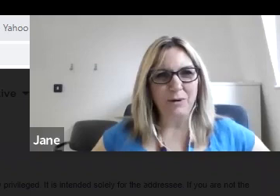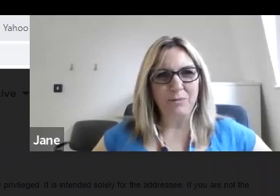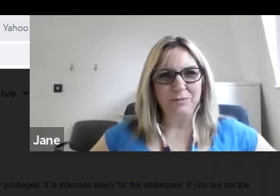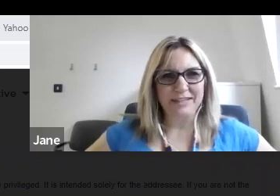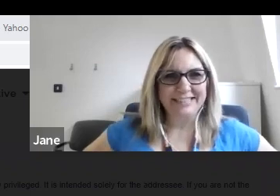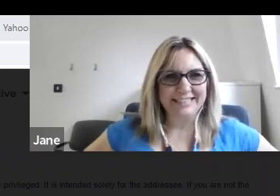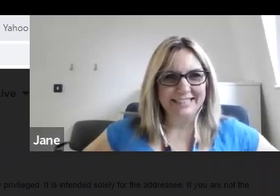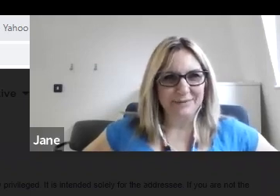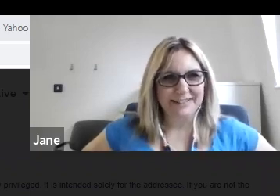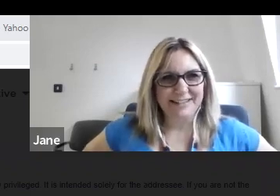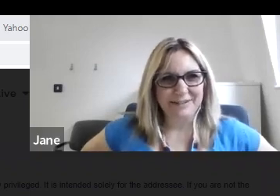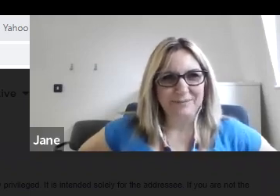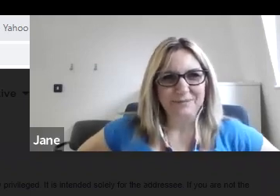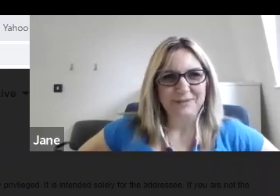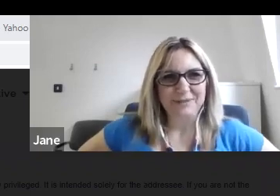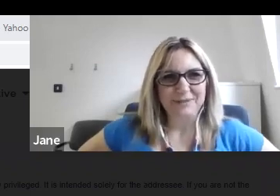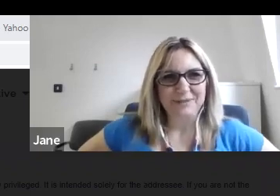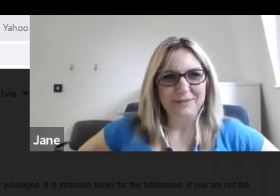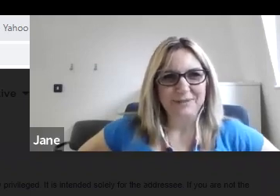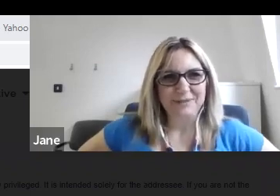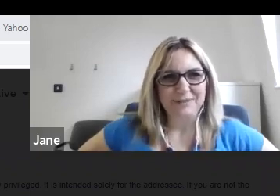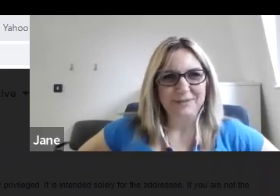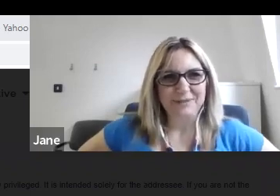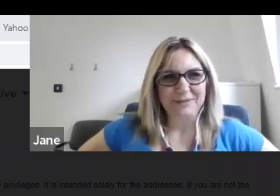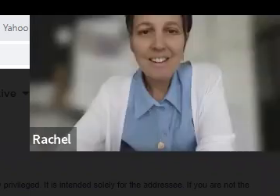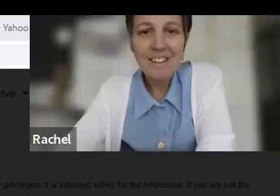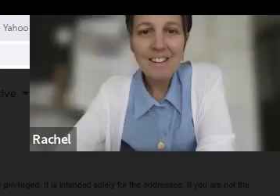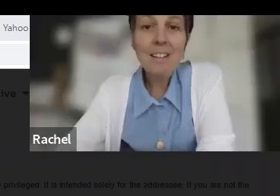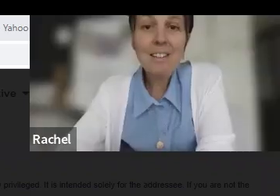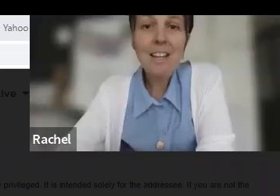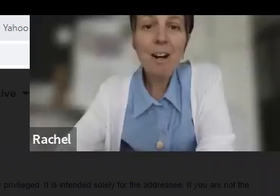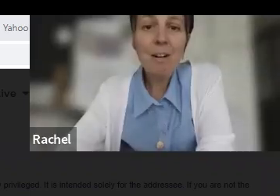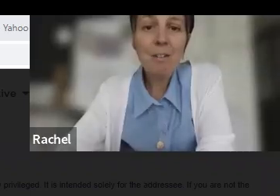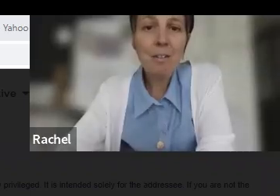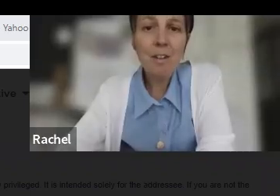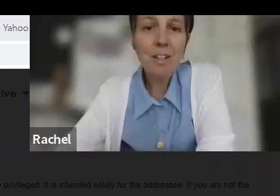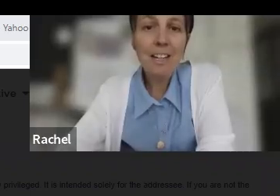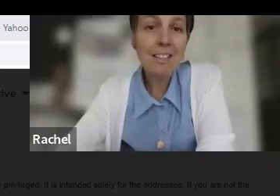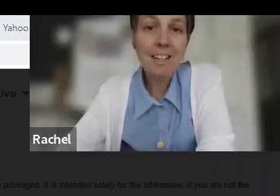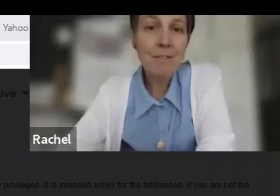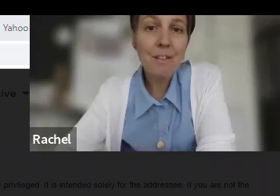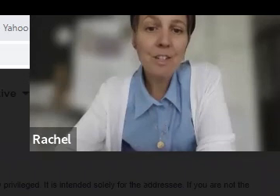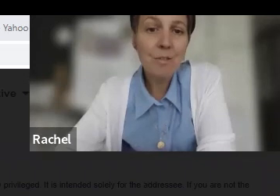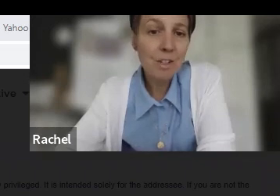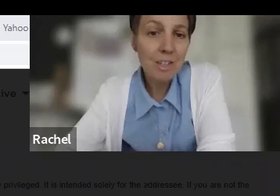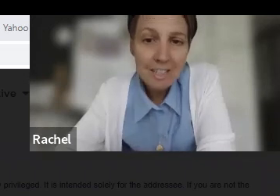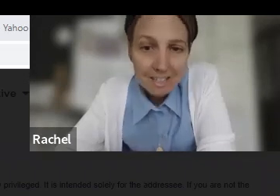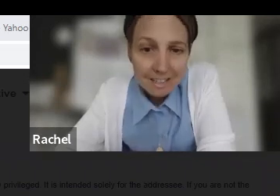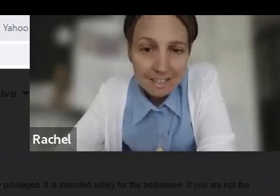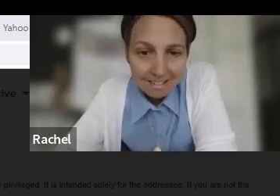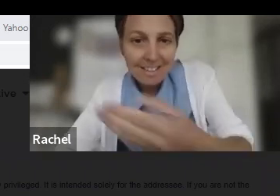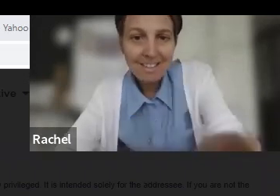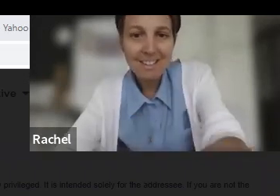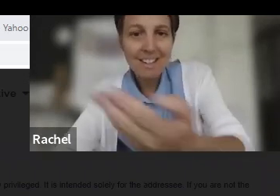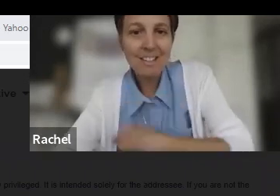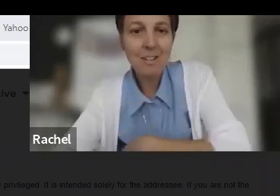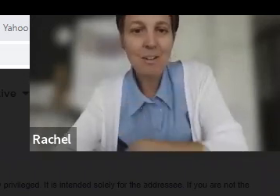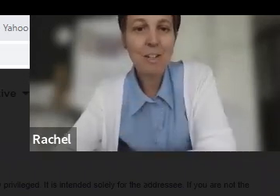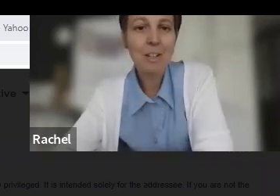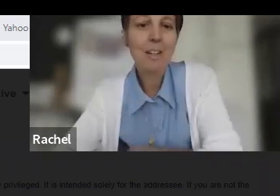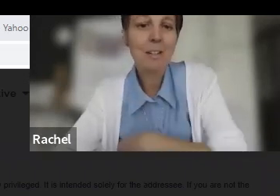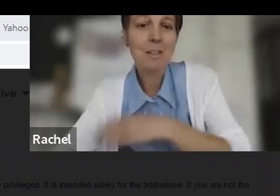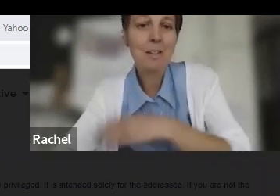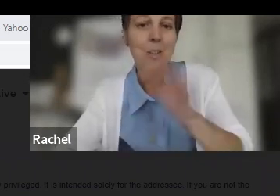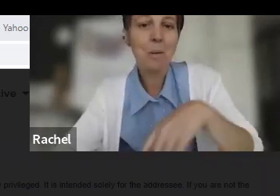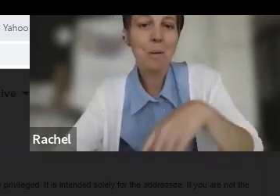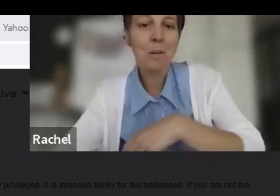little pop-up things, didn't it, when you were showing it to me, Rachel? Anyway, I'll send round the funny, like I say, the finished version. It's not